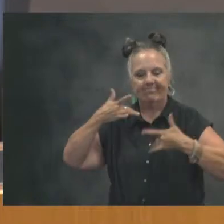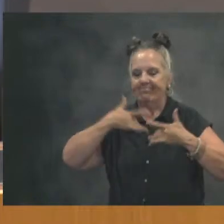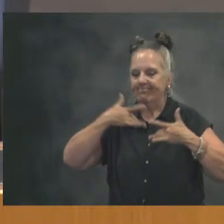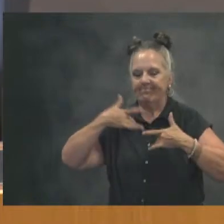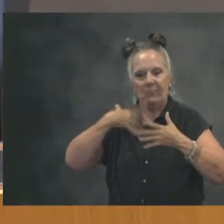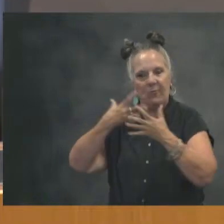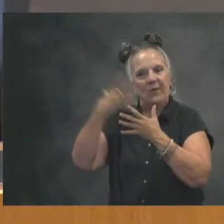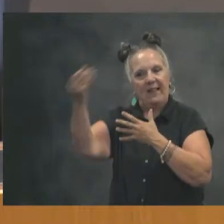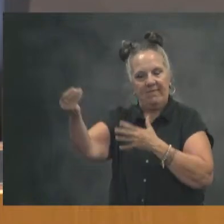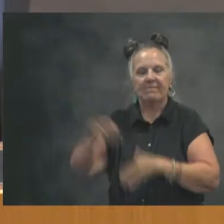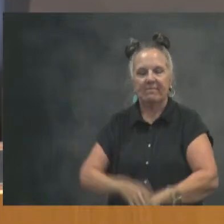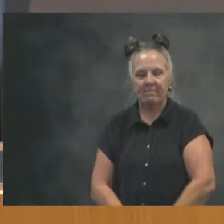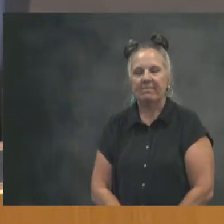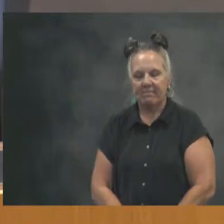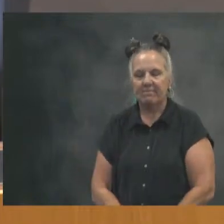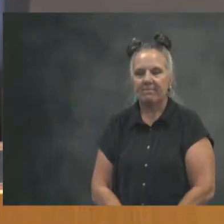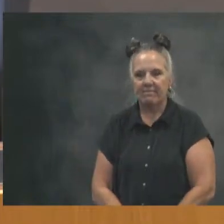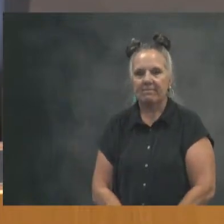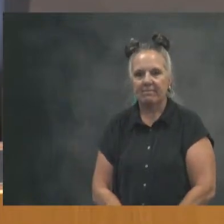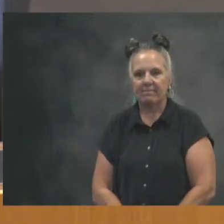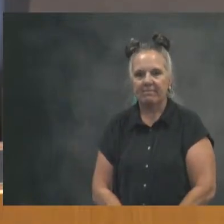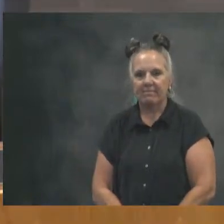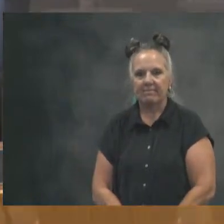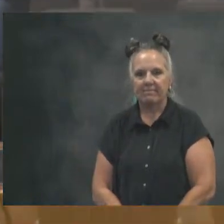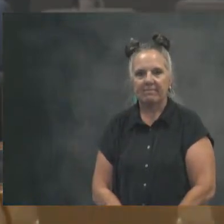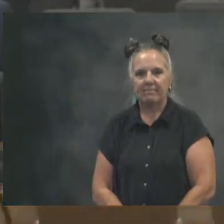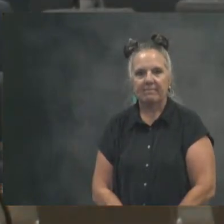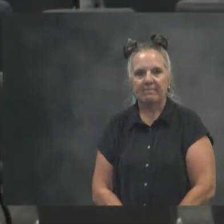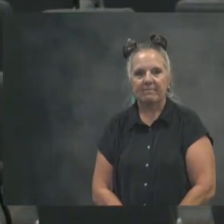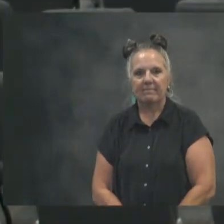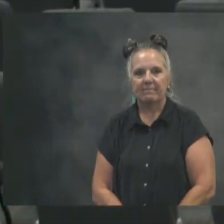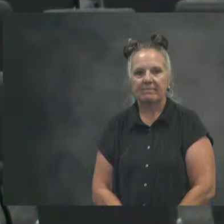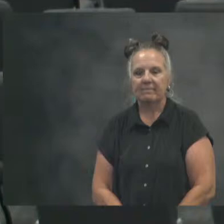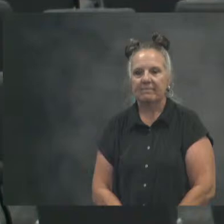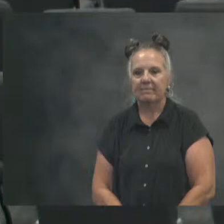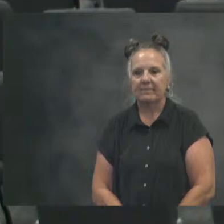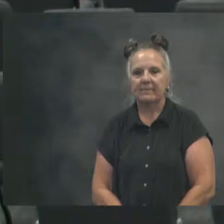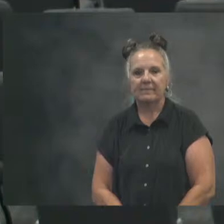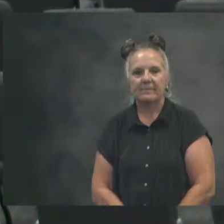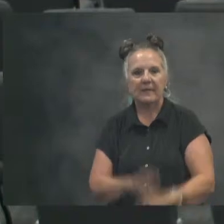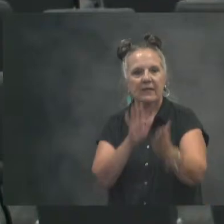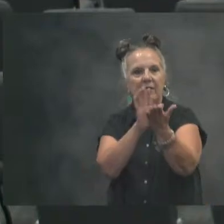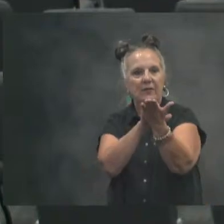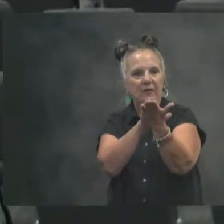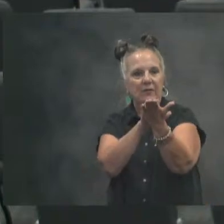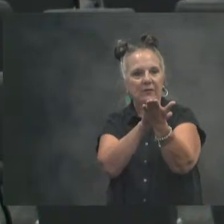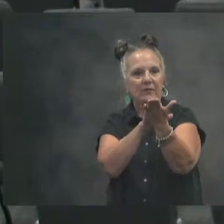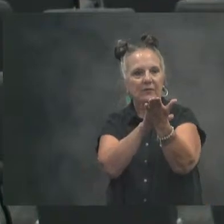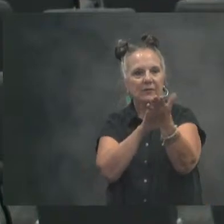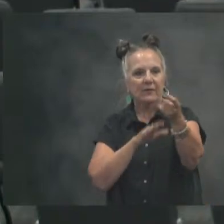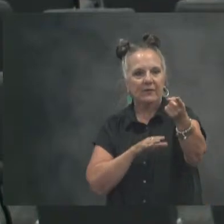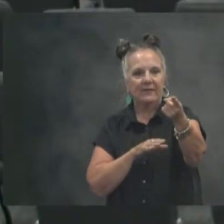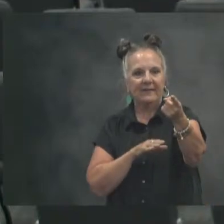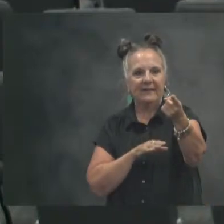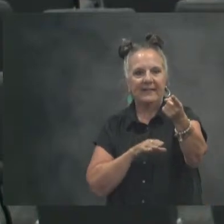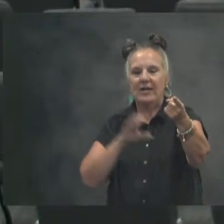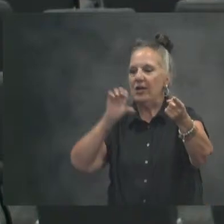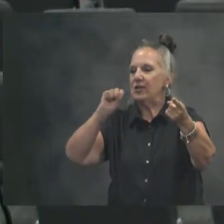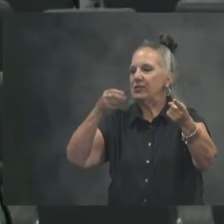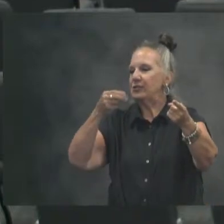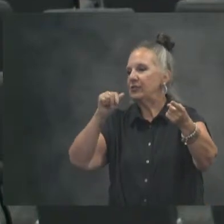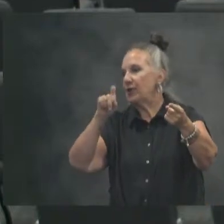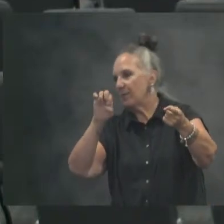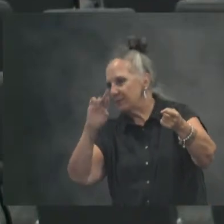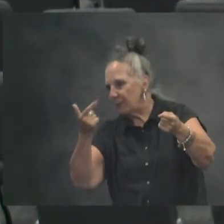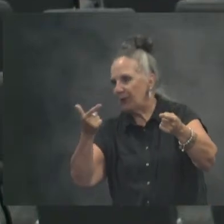walked out the door. So, Pangborn, too. yes. So kudos to you. And for- Easton. And Yeah. Sharpsburg. Absolutely.